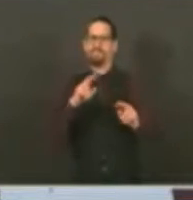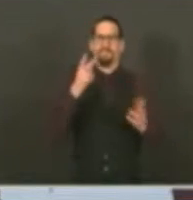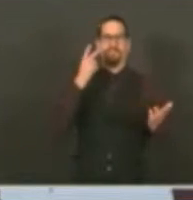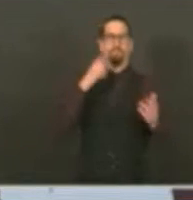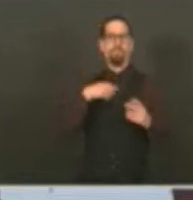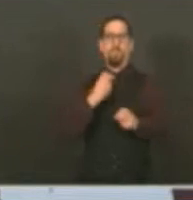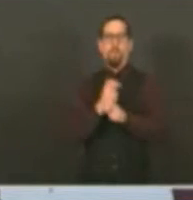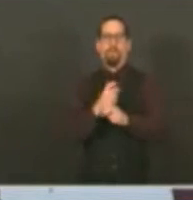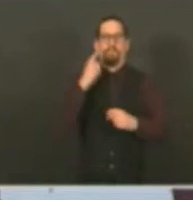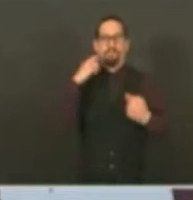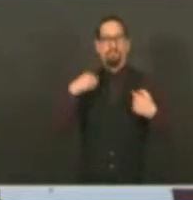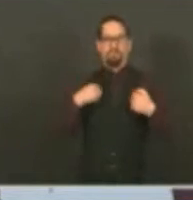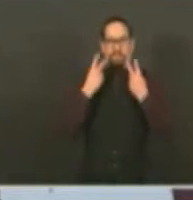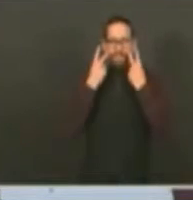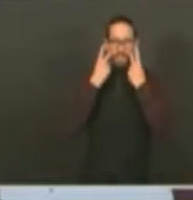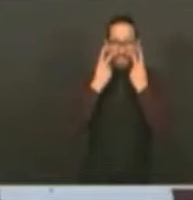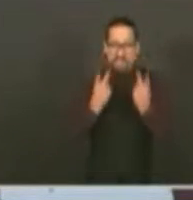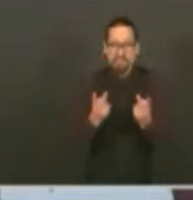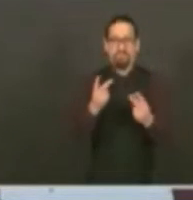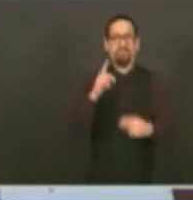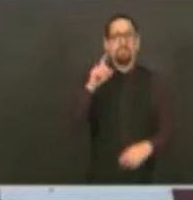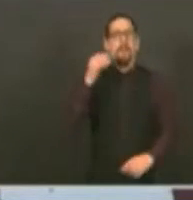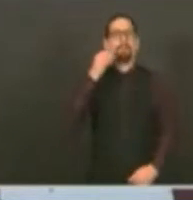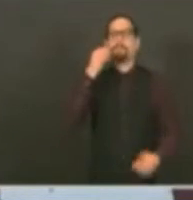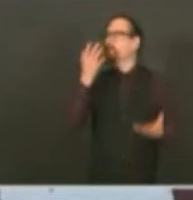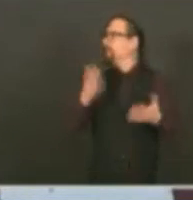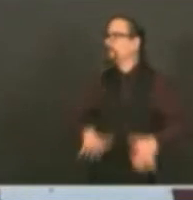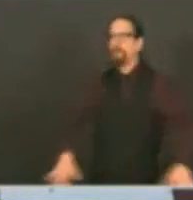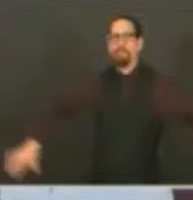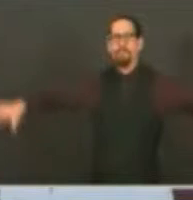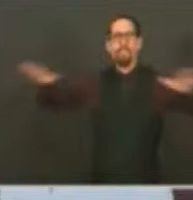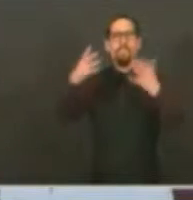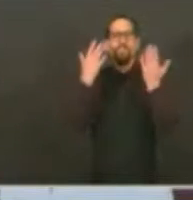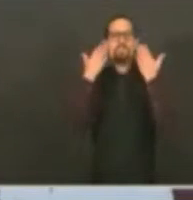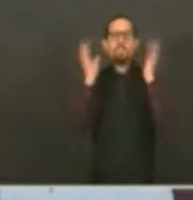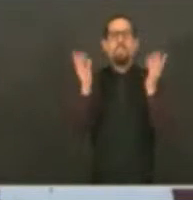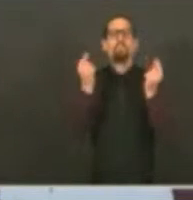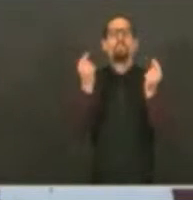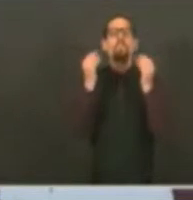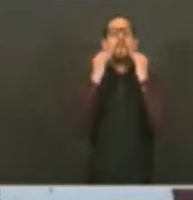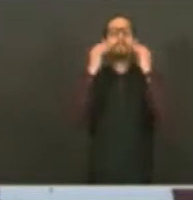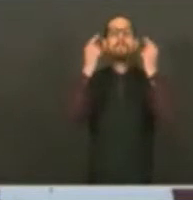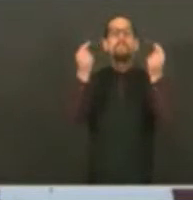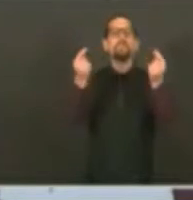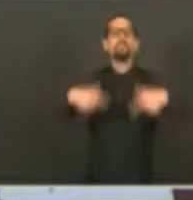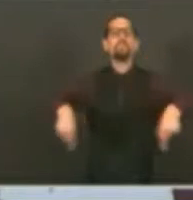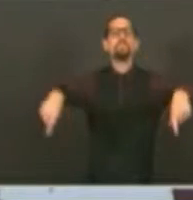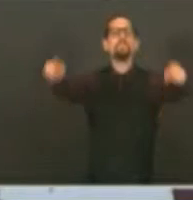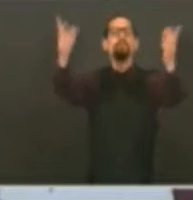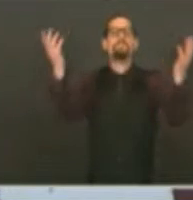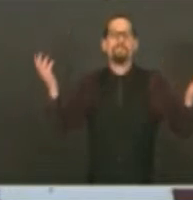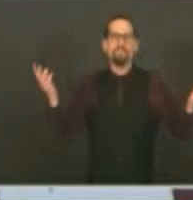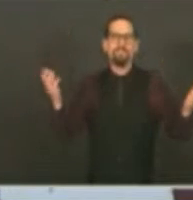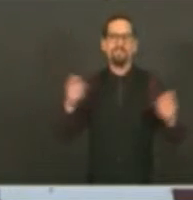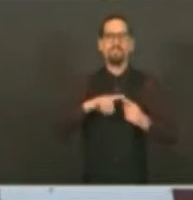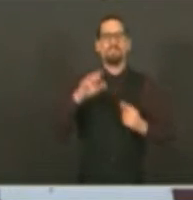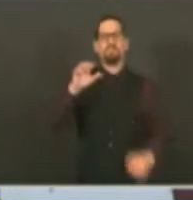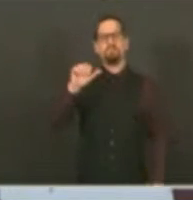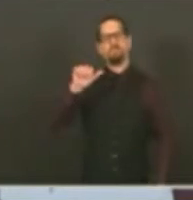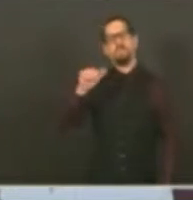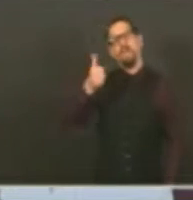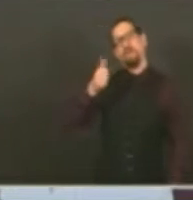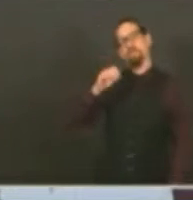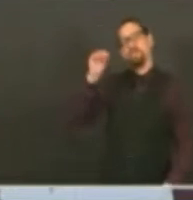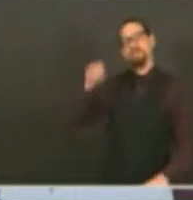homes. But that tiny decrease in test positivity from just about 10 to 7%, yeah, I